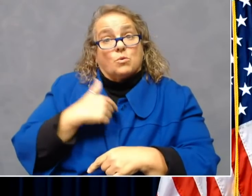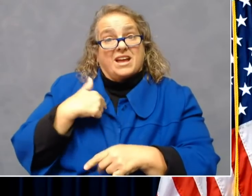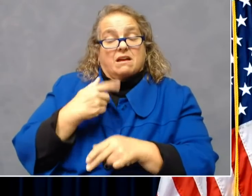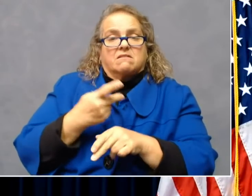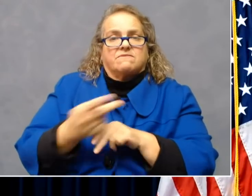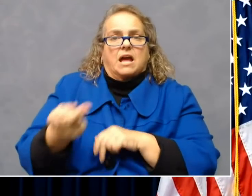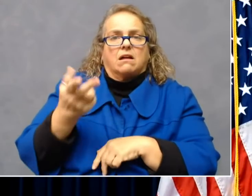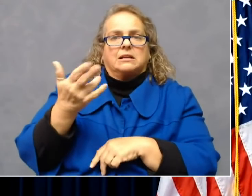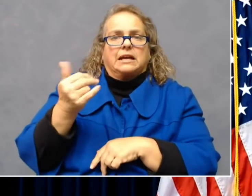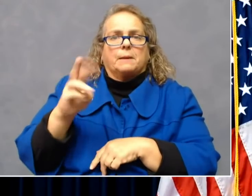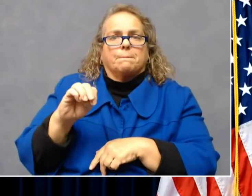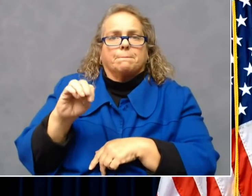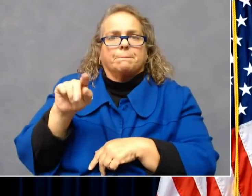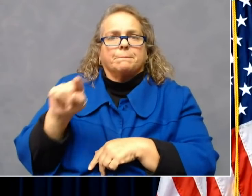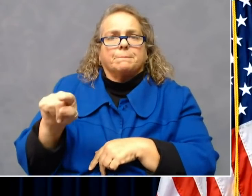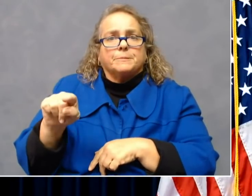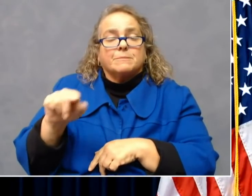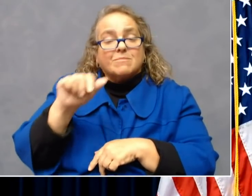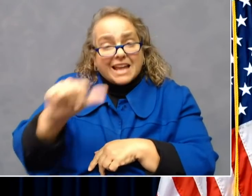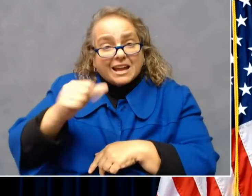Let's please try.